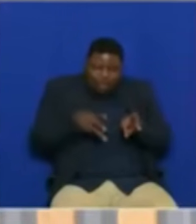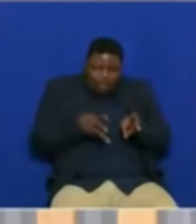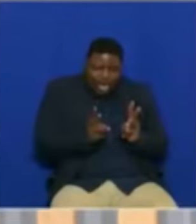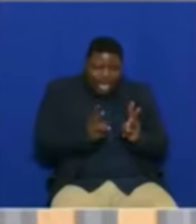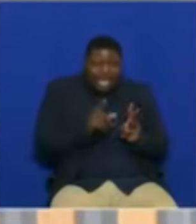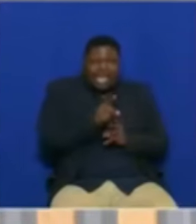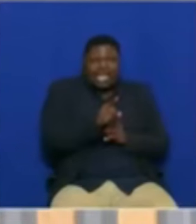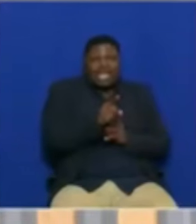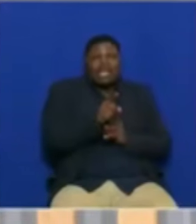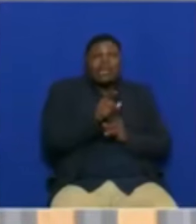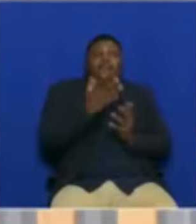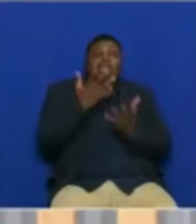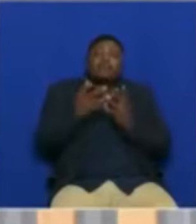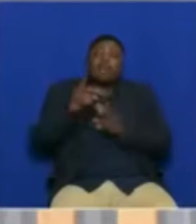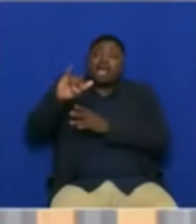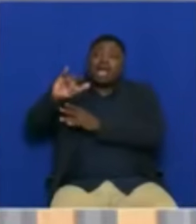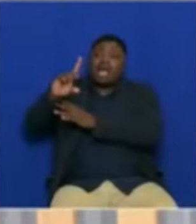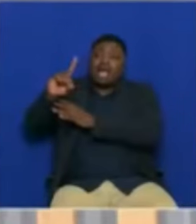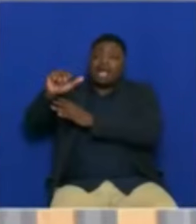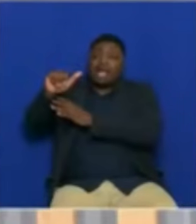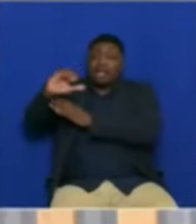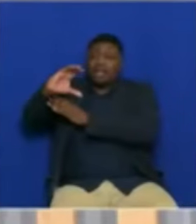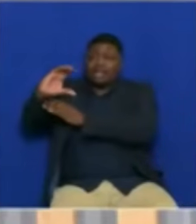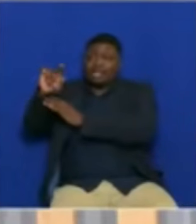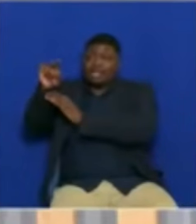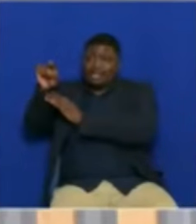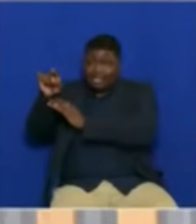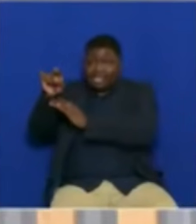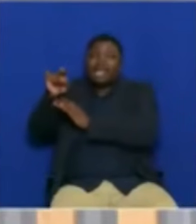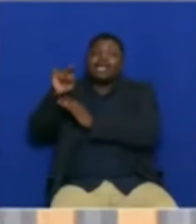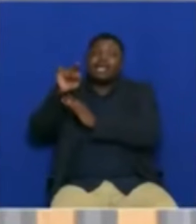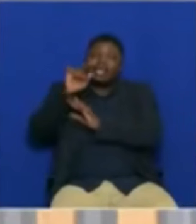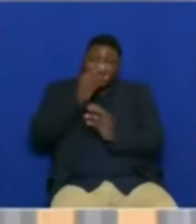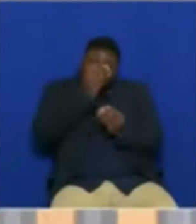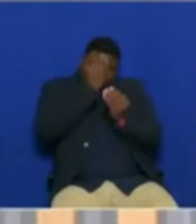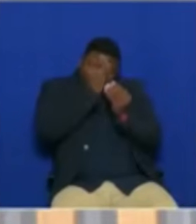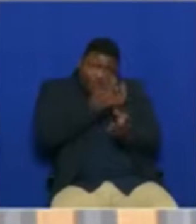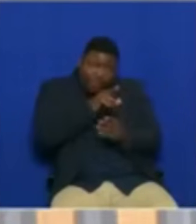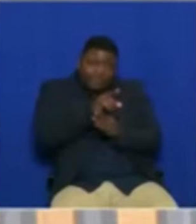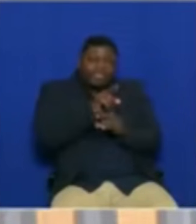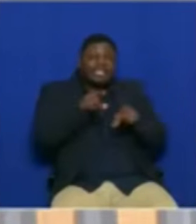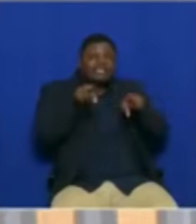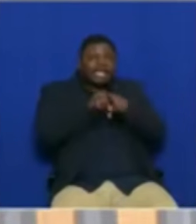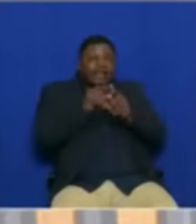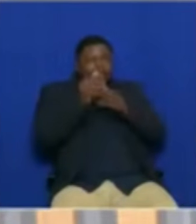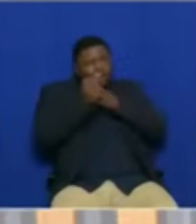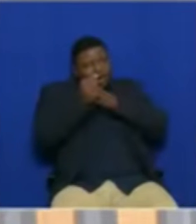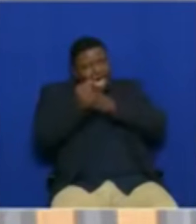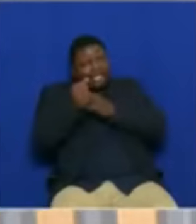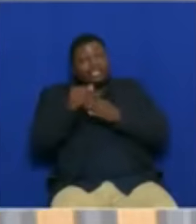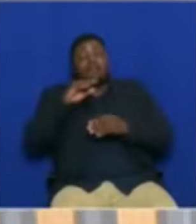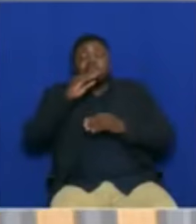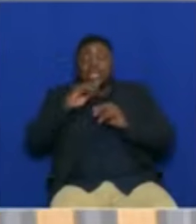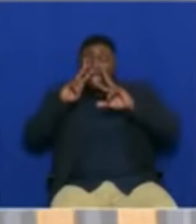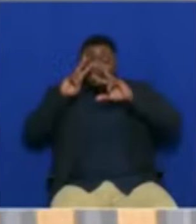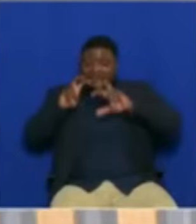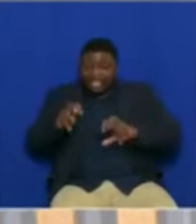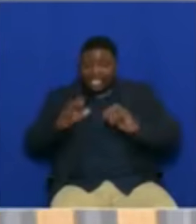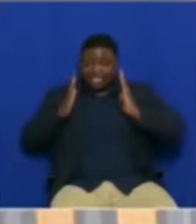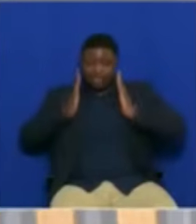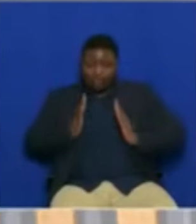which informs and guides investigating officers when to arrest, when